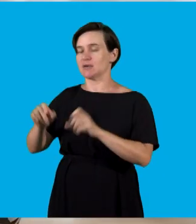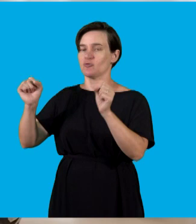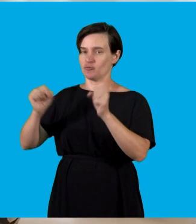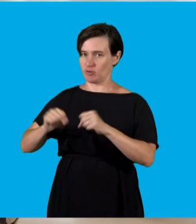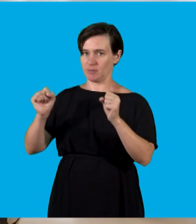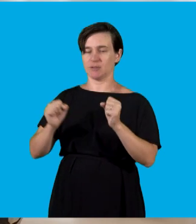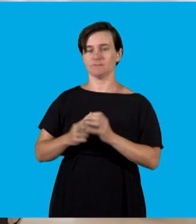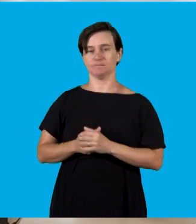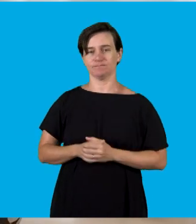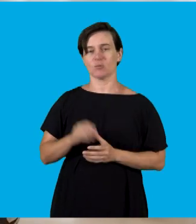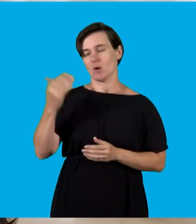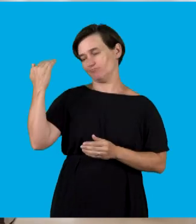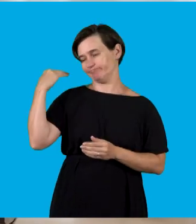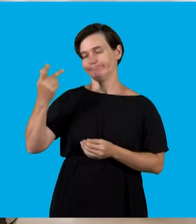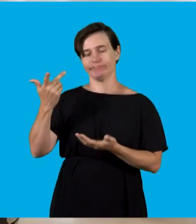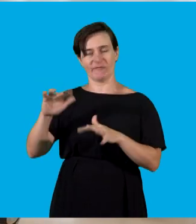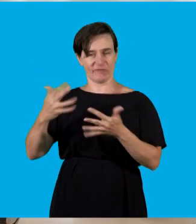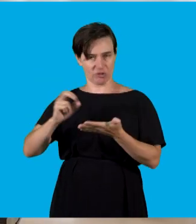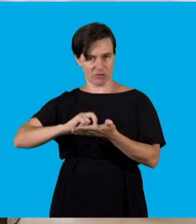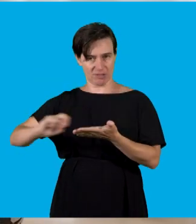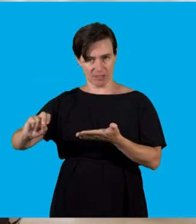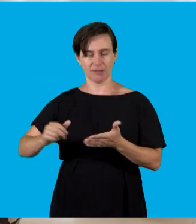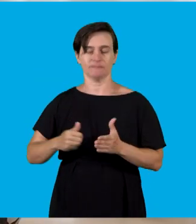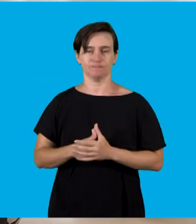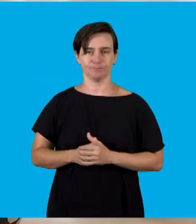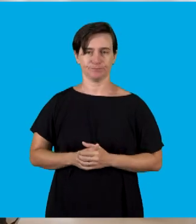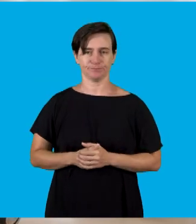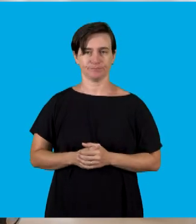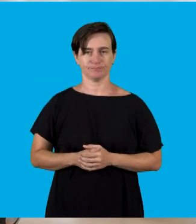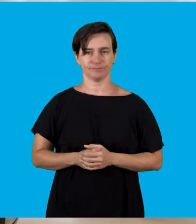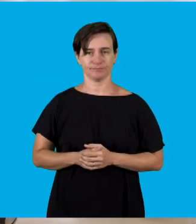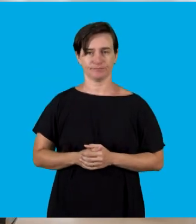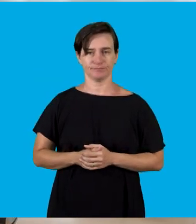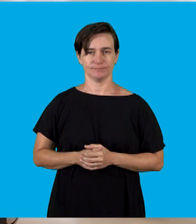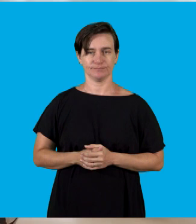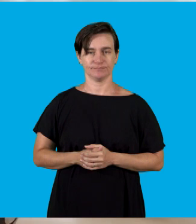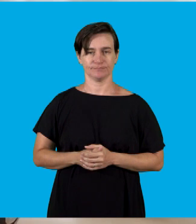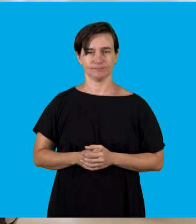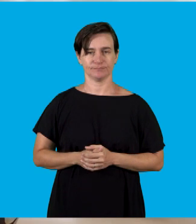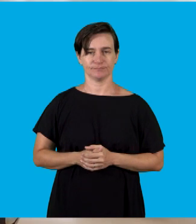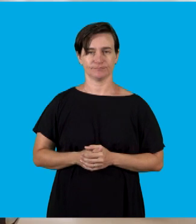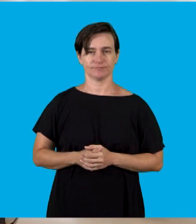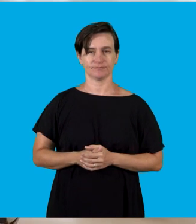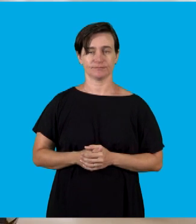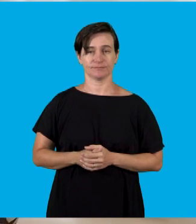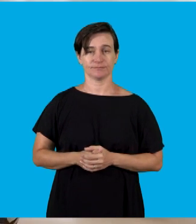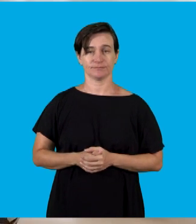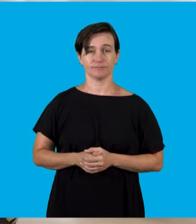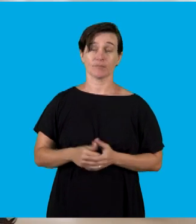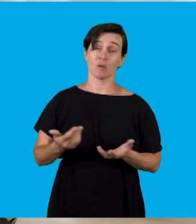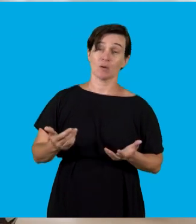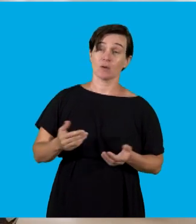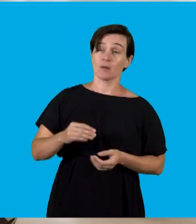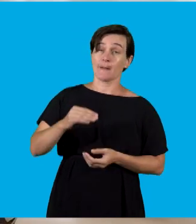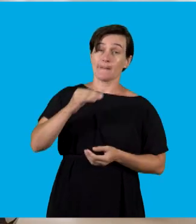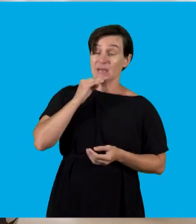what we have agreed upon when we started a partnership as partners. So not to say all profits